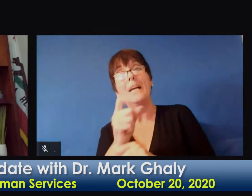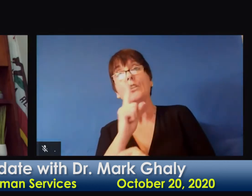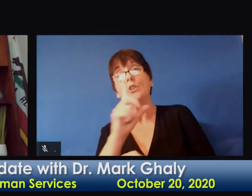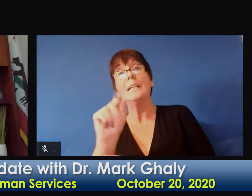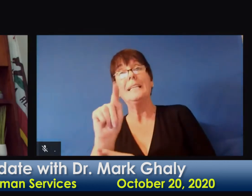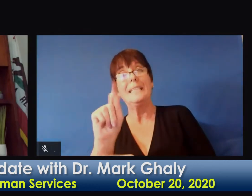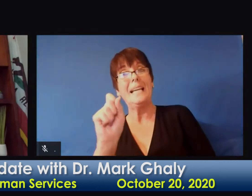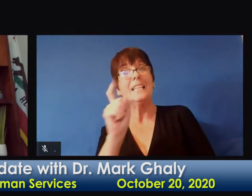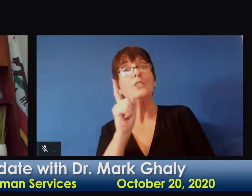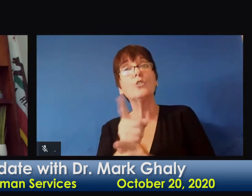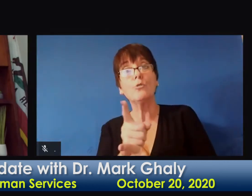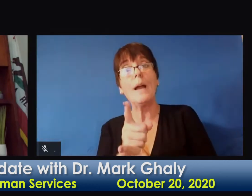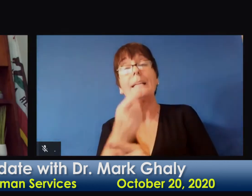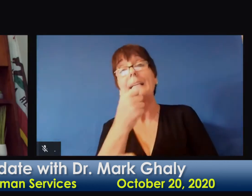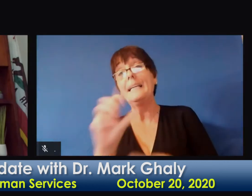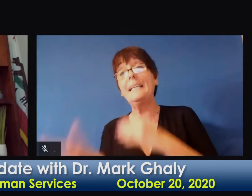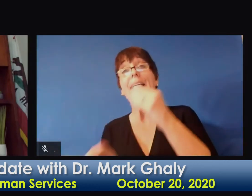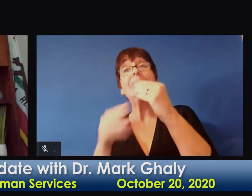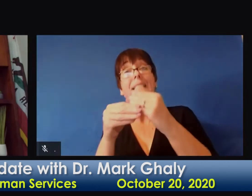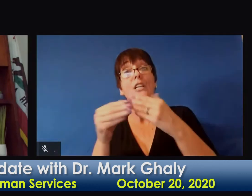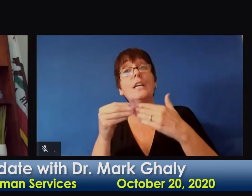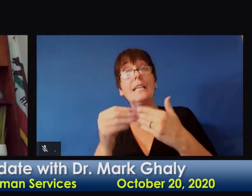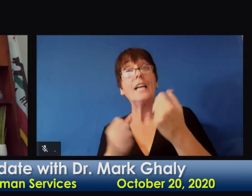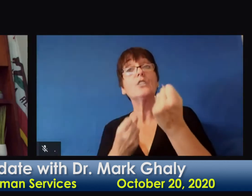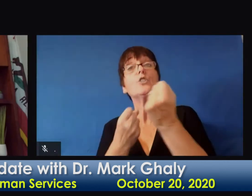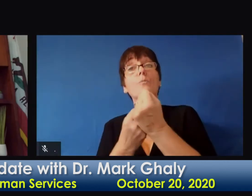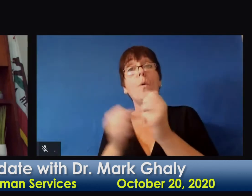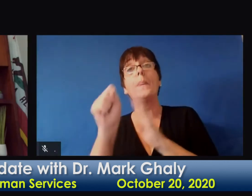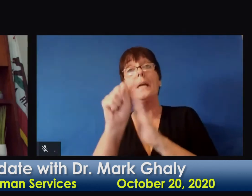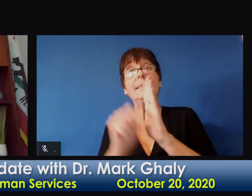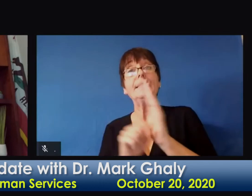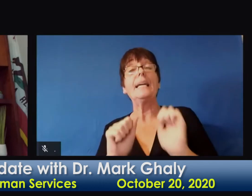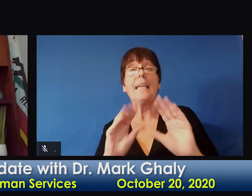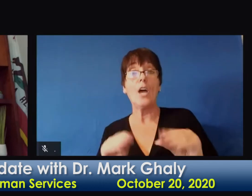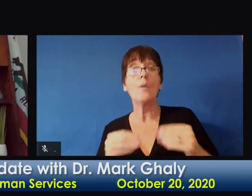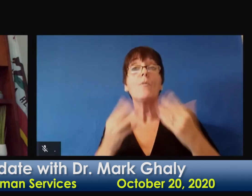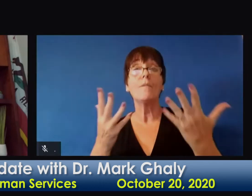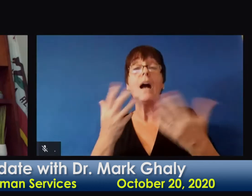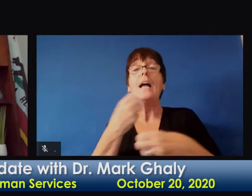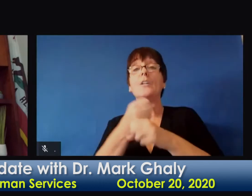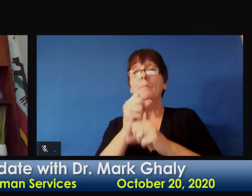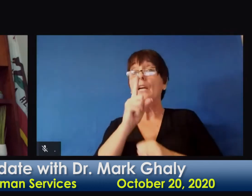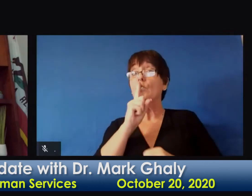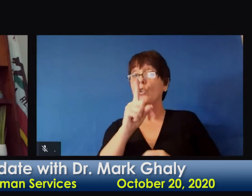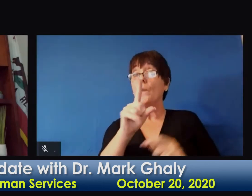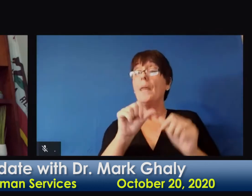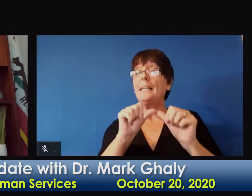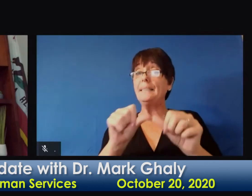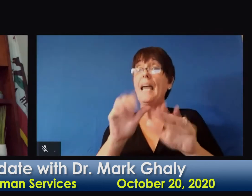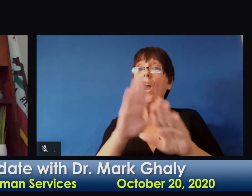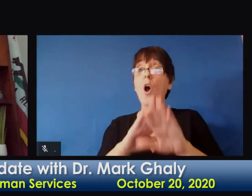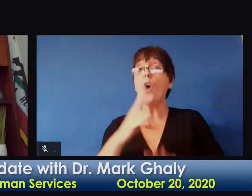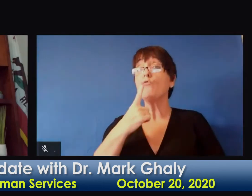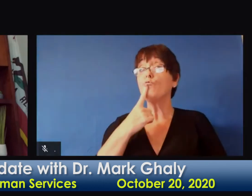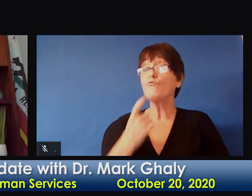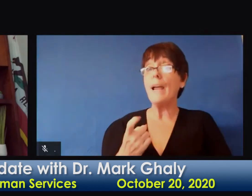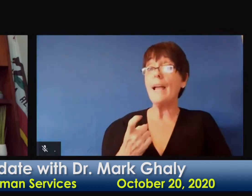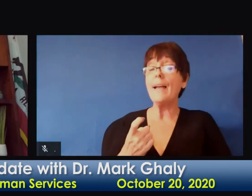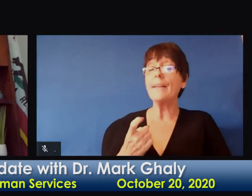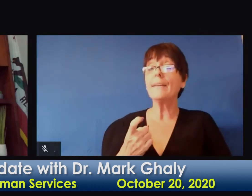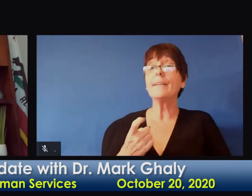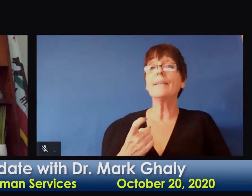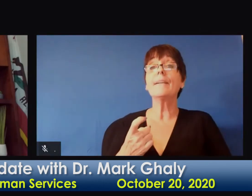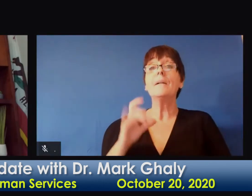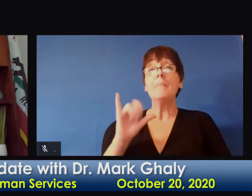is right and any additional guidance or support that the state can provide to make sure that they stay on the red side of that threshold,